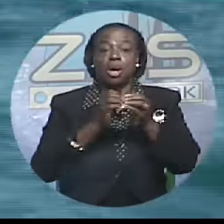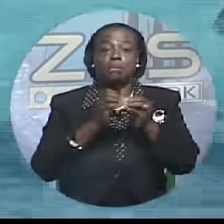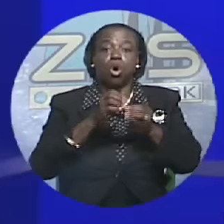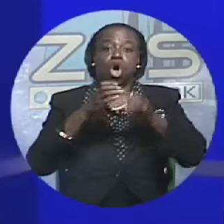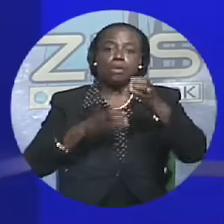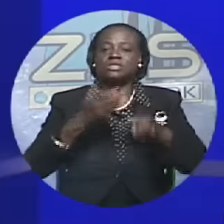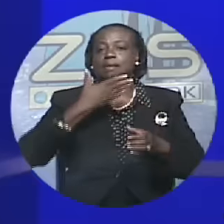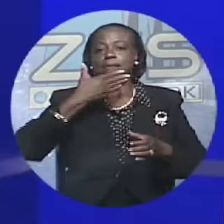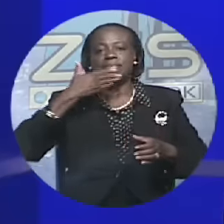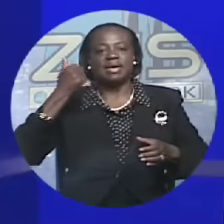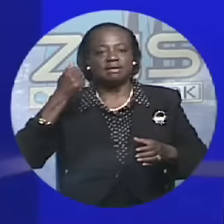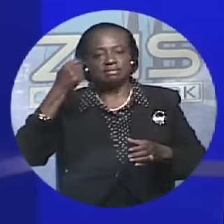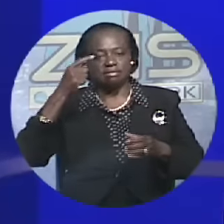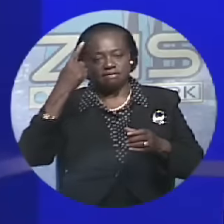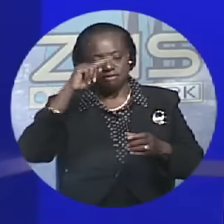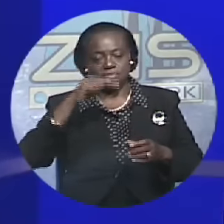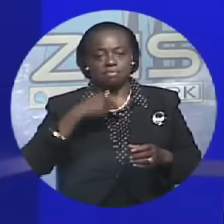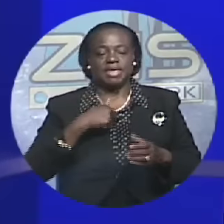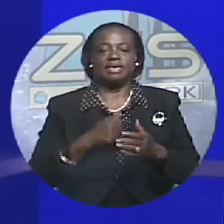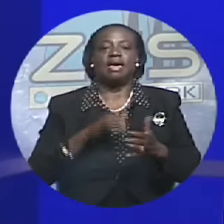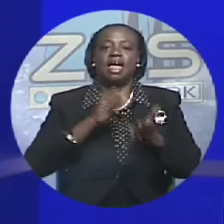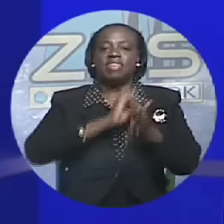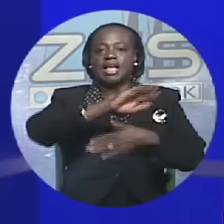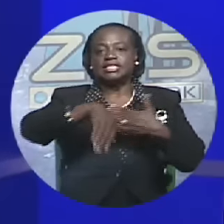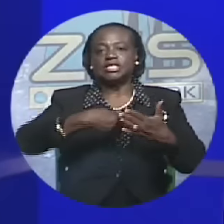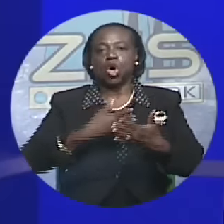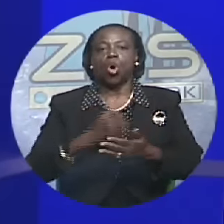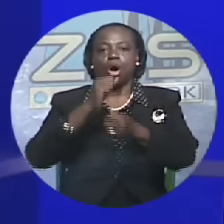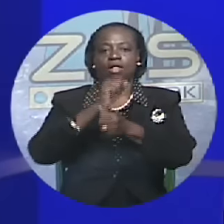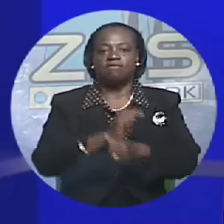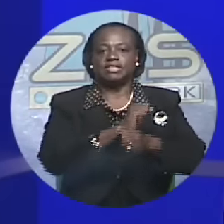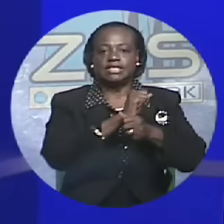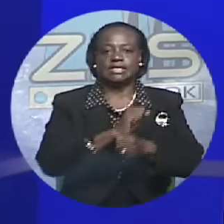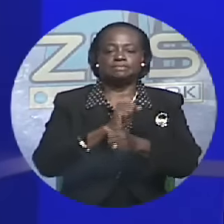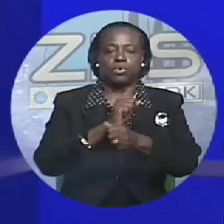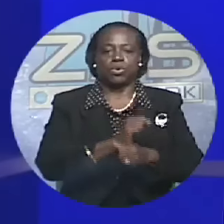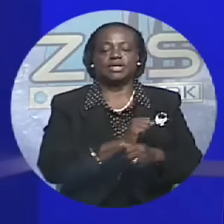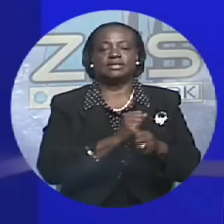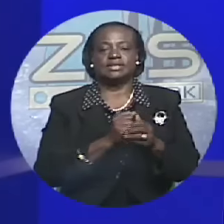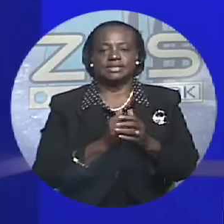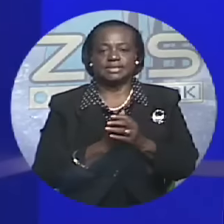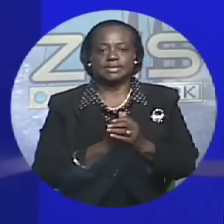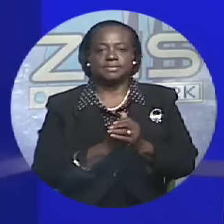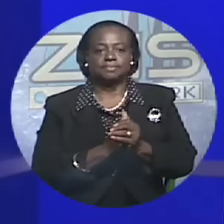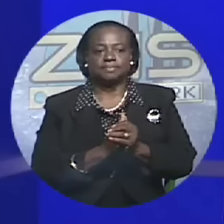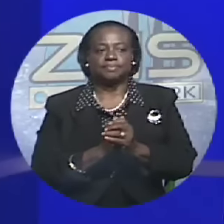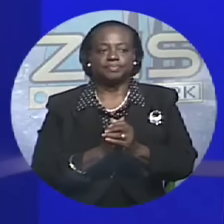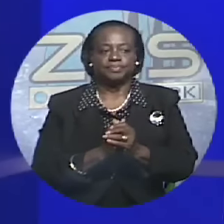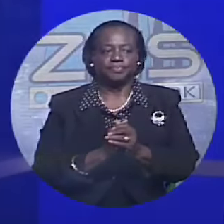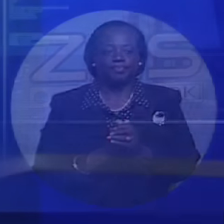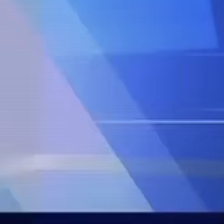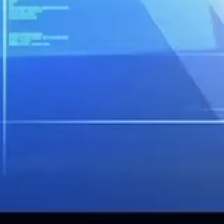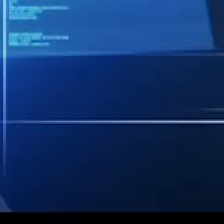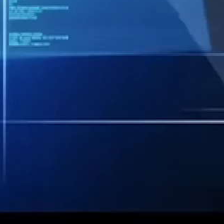me. And that will do it for sports. Stay tuned. The Bahamas Tonight comes back after the break.